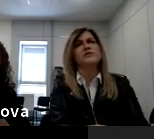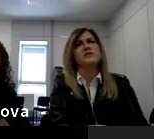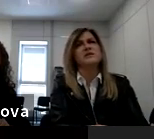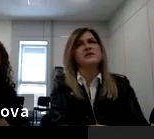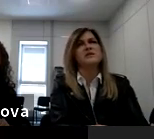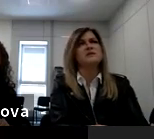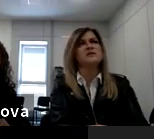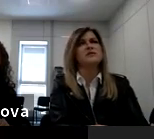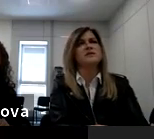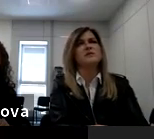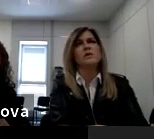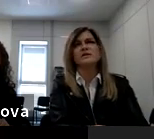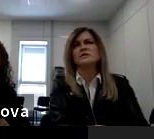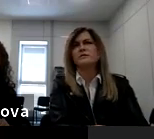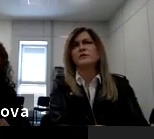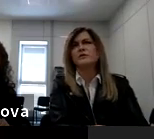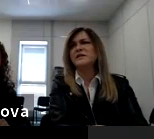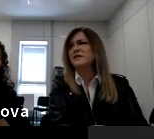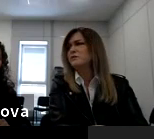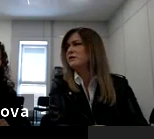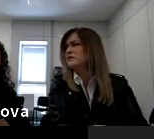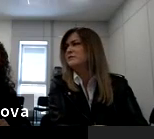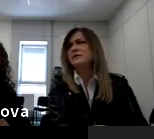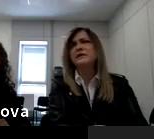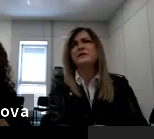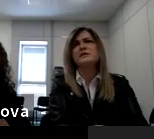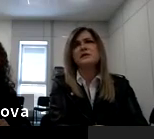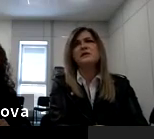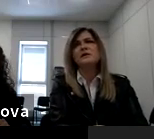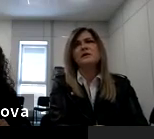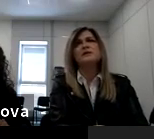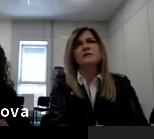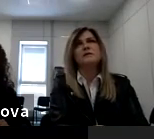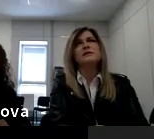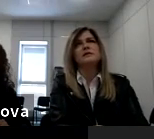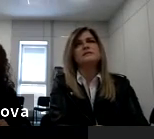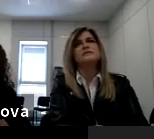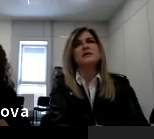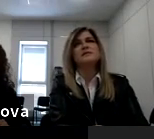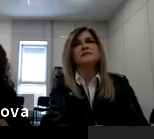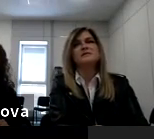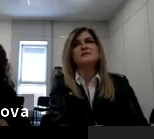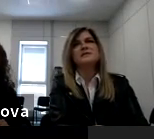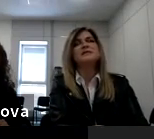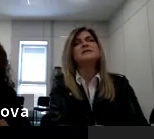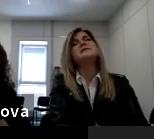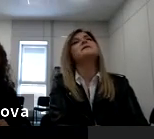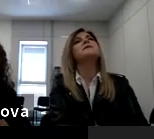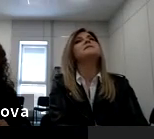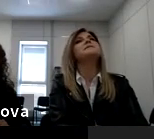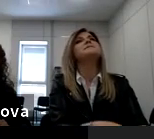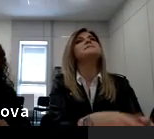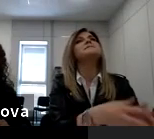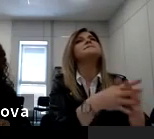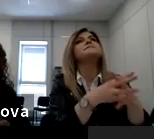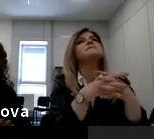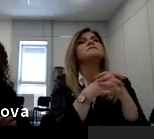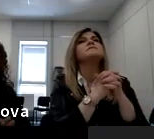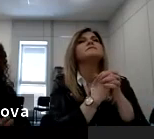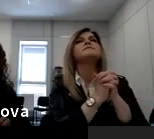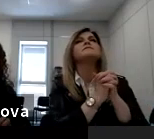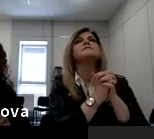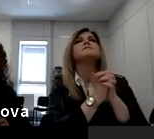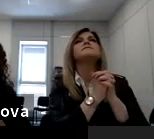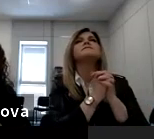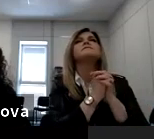so 30 watts or 28 watts, something like this. Maybe, yeah. Because we have